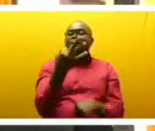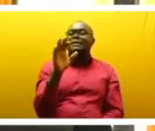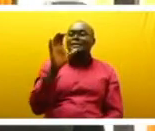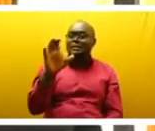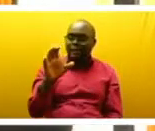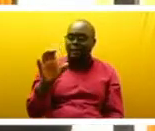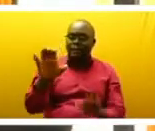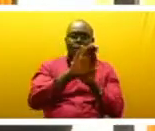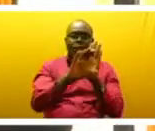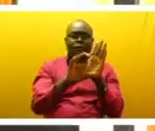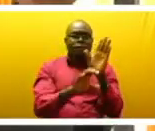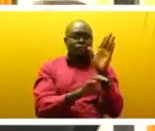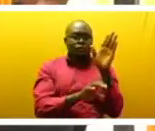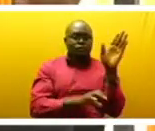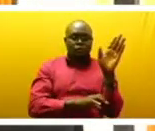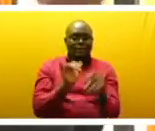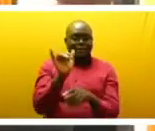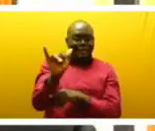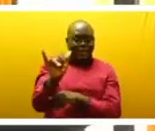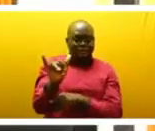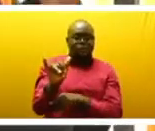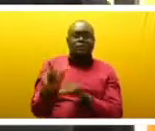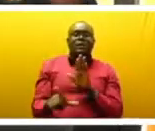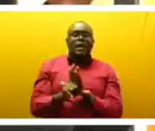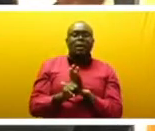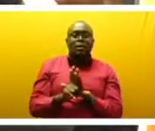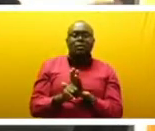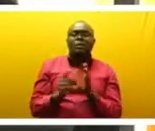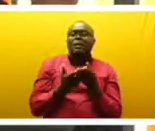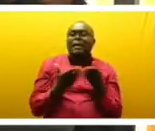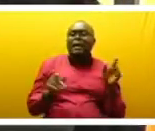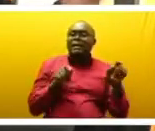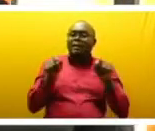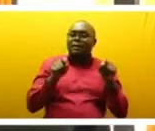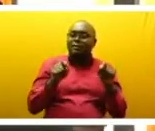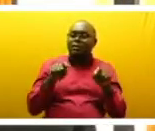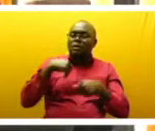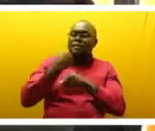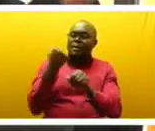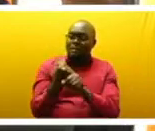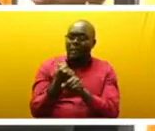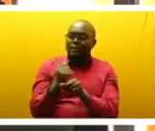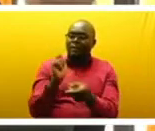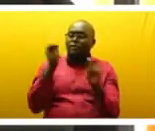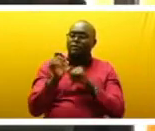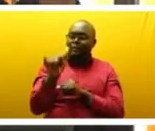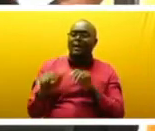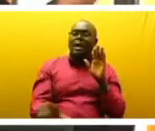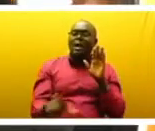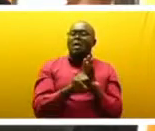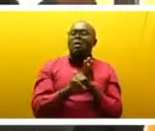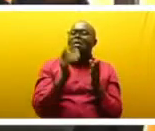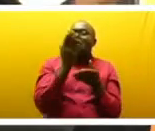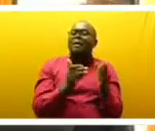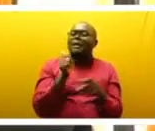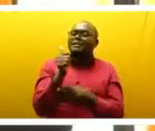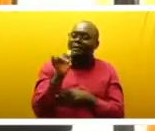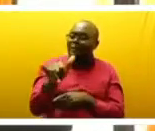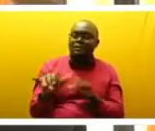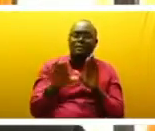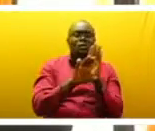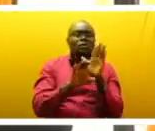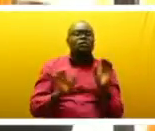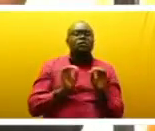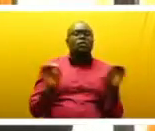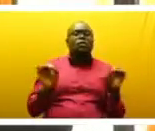the Constitution. That was the law, and any regulation being made to circumvent that law by itself is unconstitutional. As